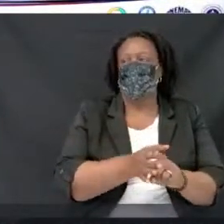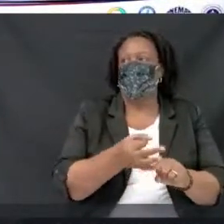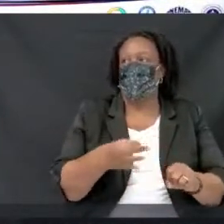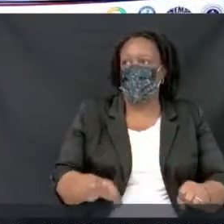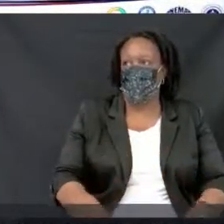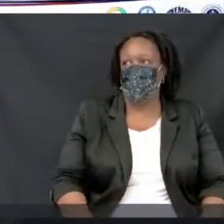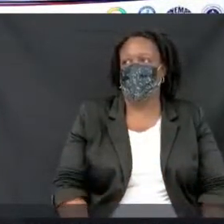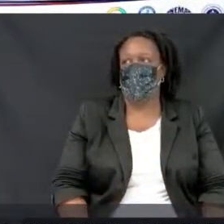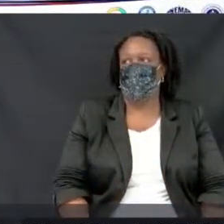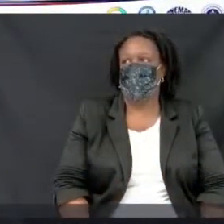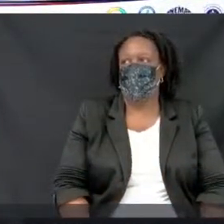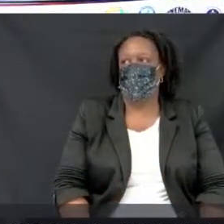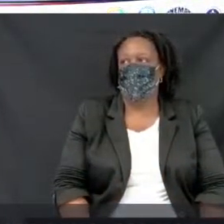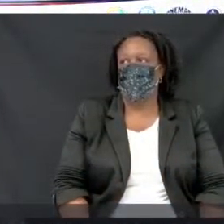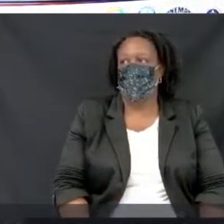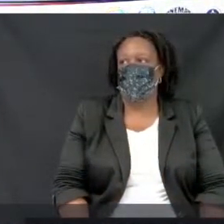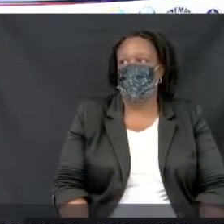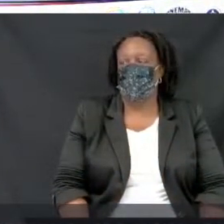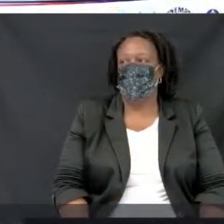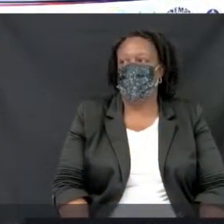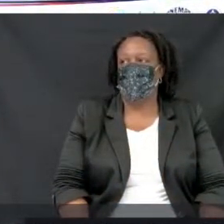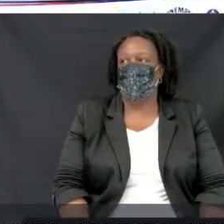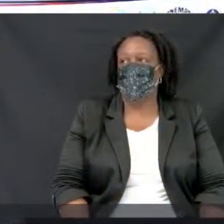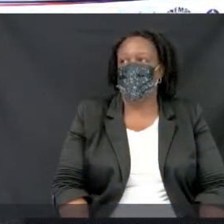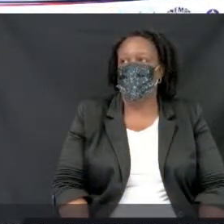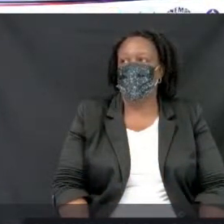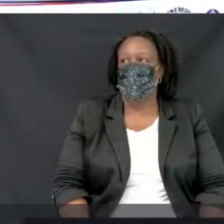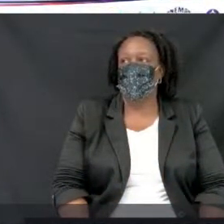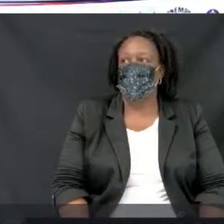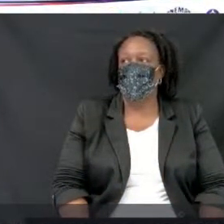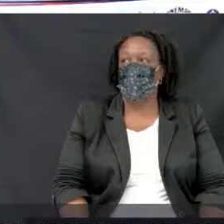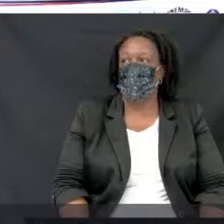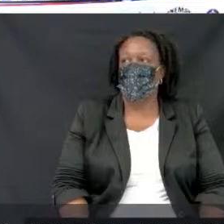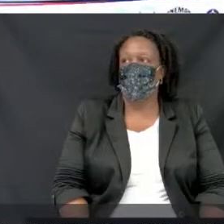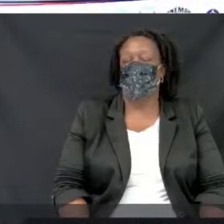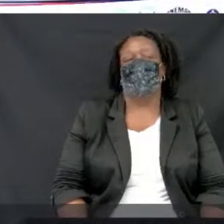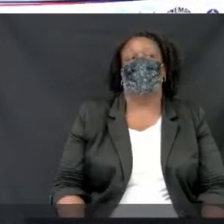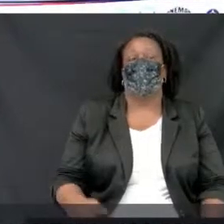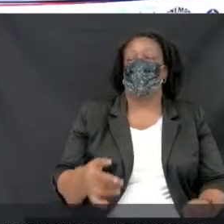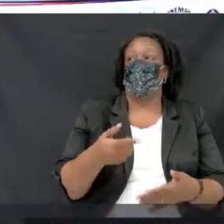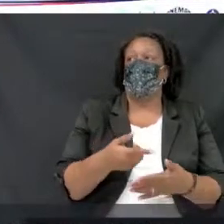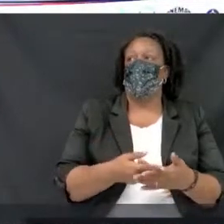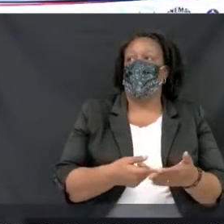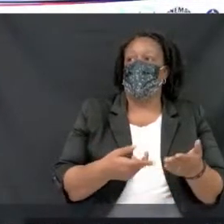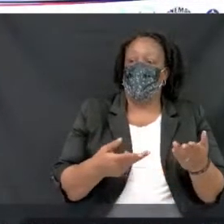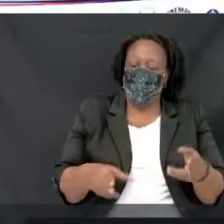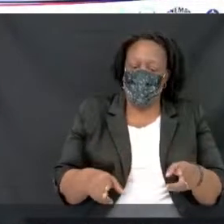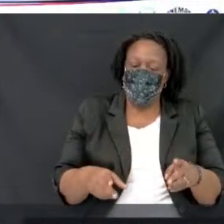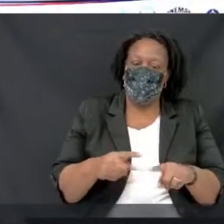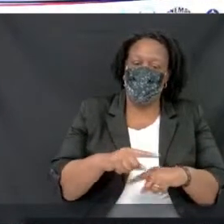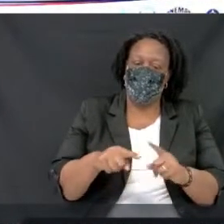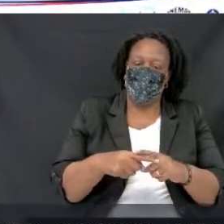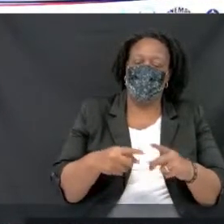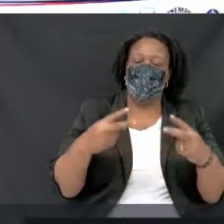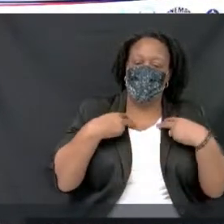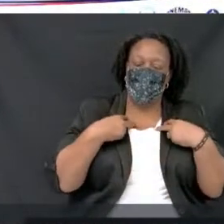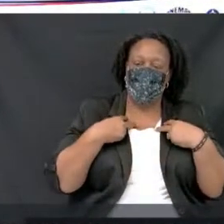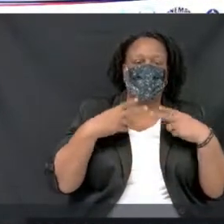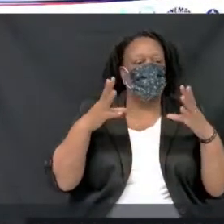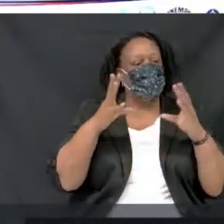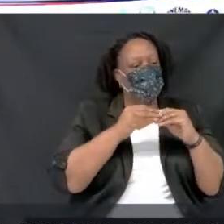compliance team and what the compliance team may do. So what happens when we have stakeholders engagement?